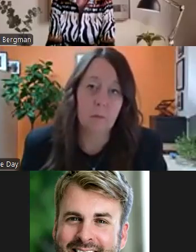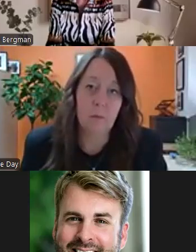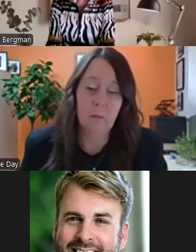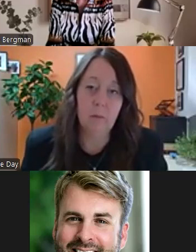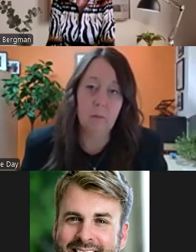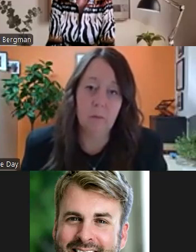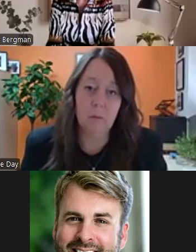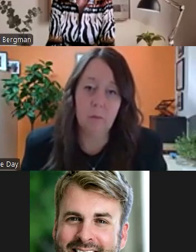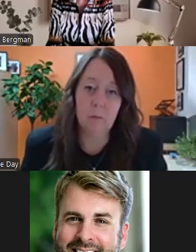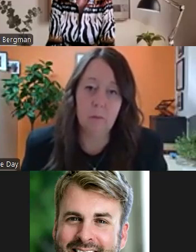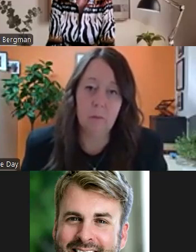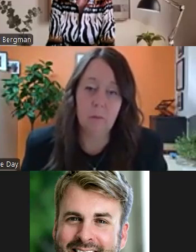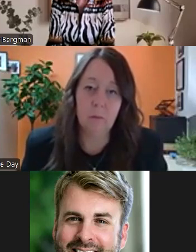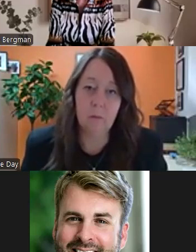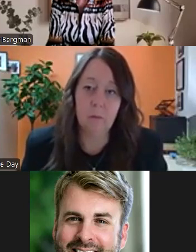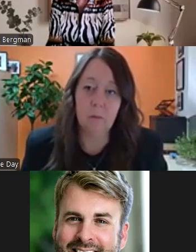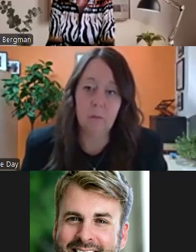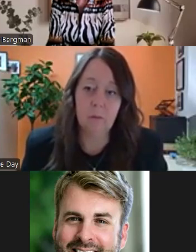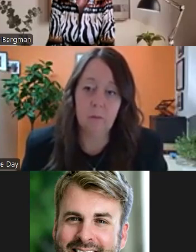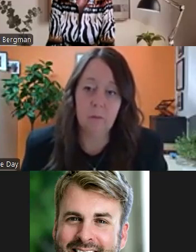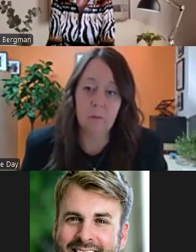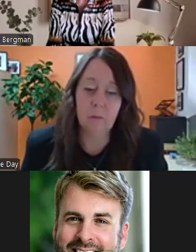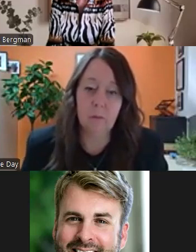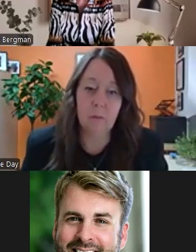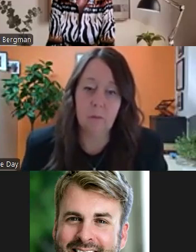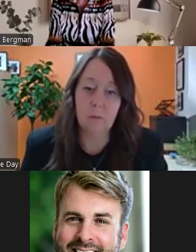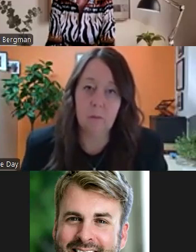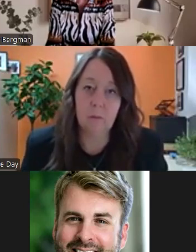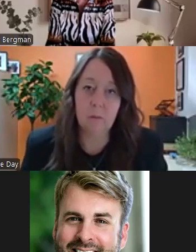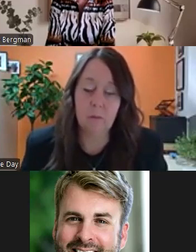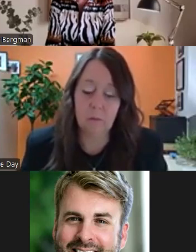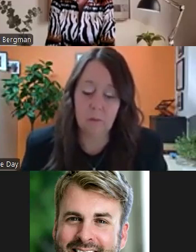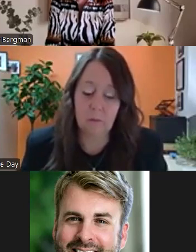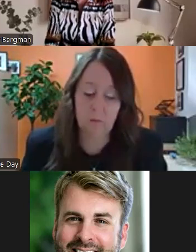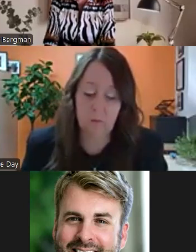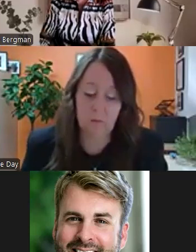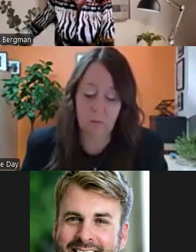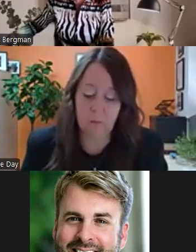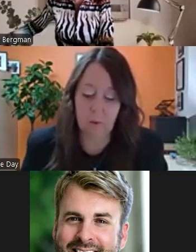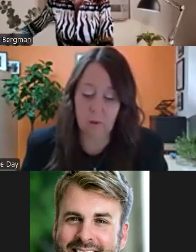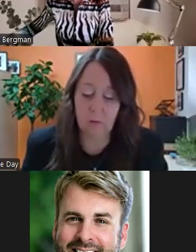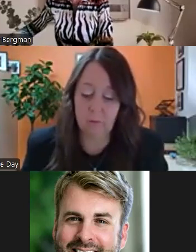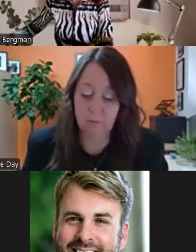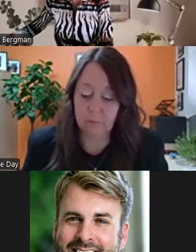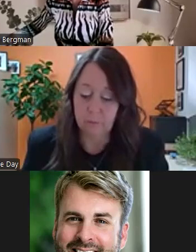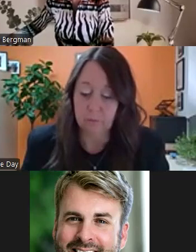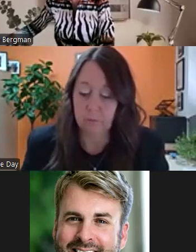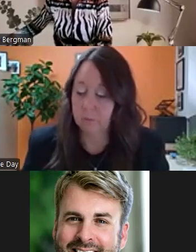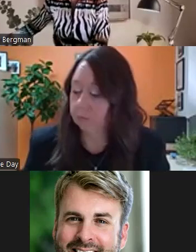family caregiver or caregiver access to loved ones in a couple of different kinds of healthcare settings, so skilled nursing and hospitals.